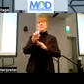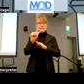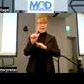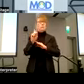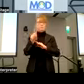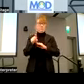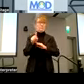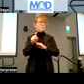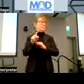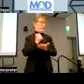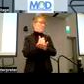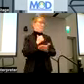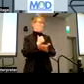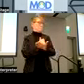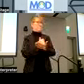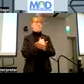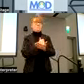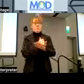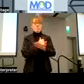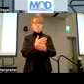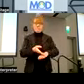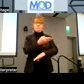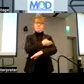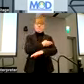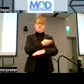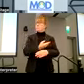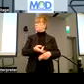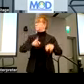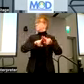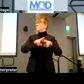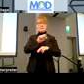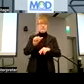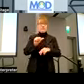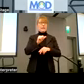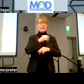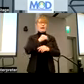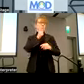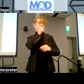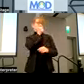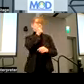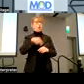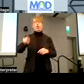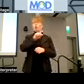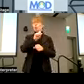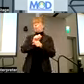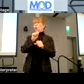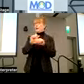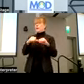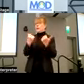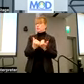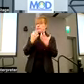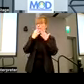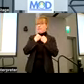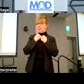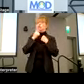help. They break security and privacy. So if you're someone who cares about privacy and security, you work in an organization that does, you have